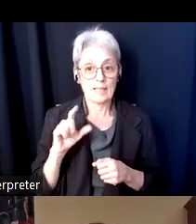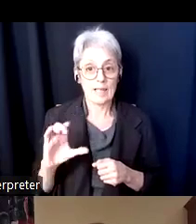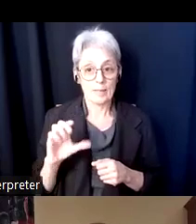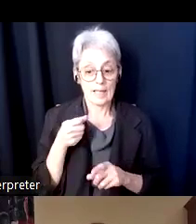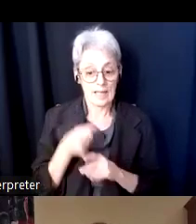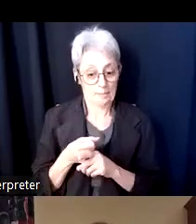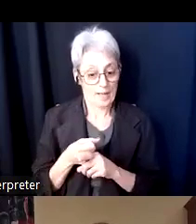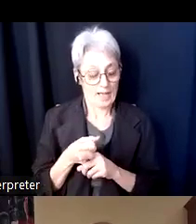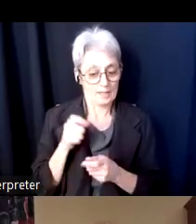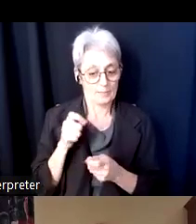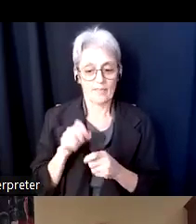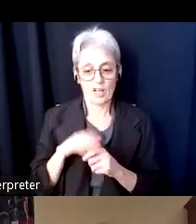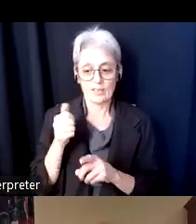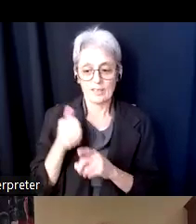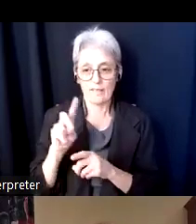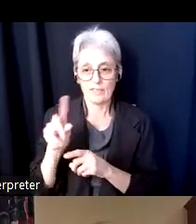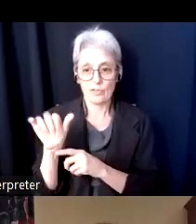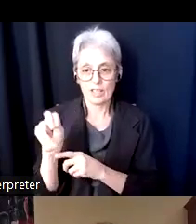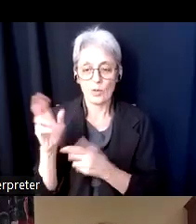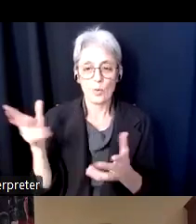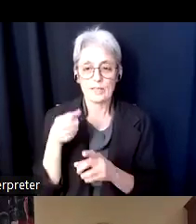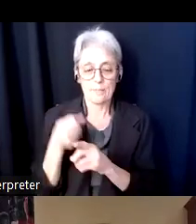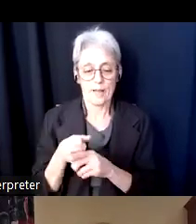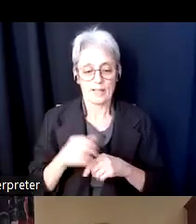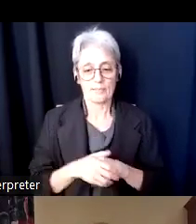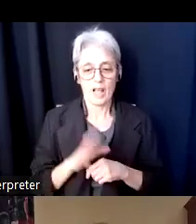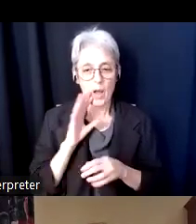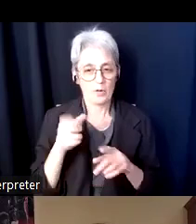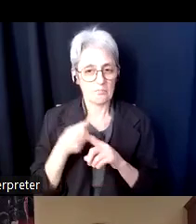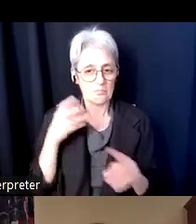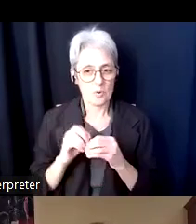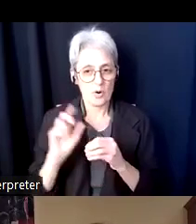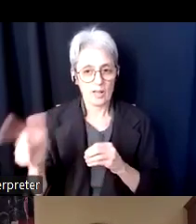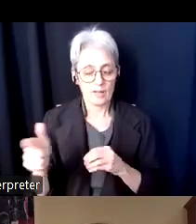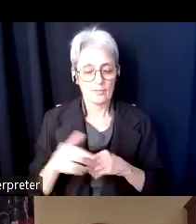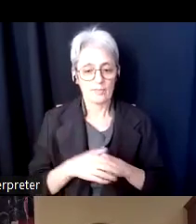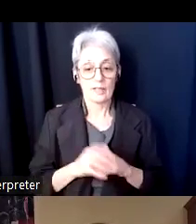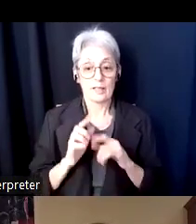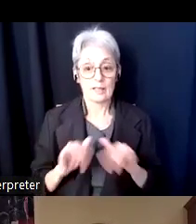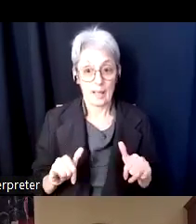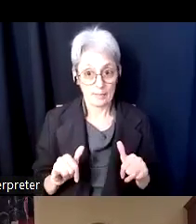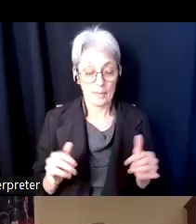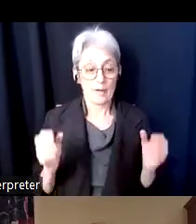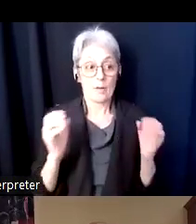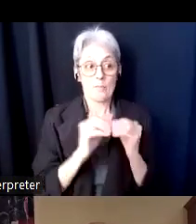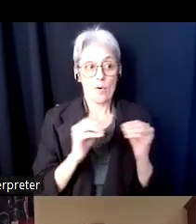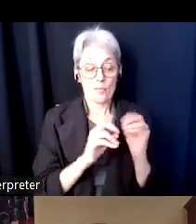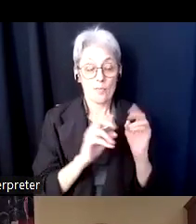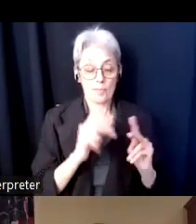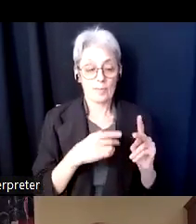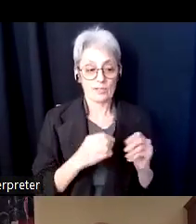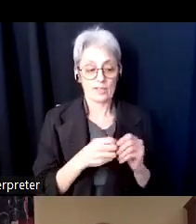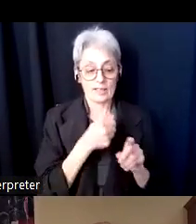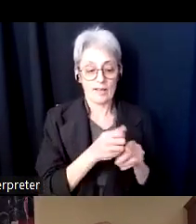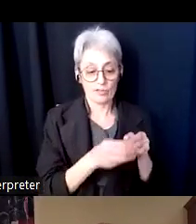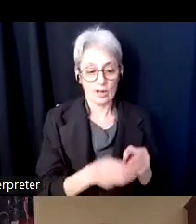self-direction, and I'll talk about that in a bit. We certainly coincided with a huge wave of new interest in self-direction, both at the